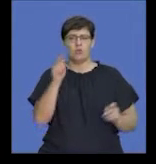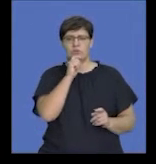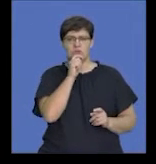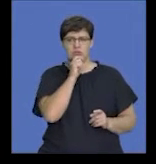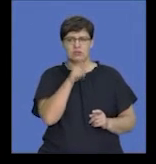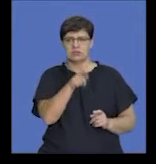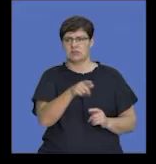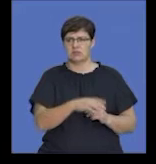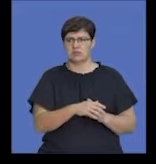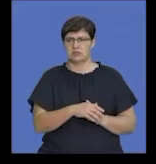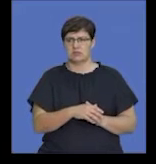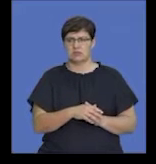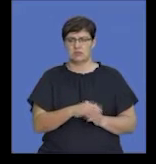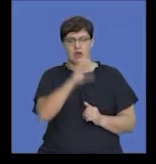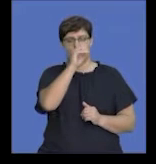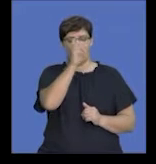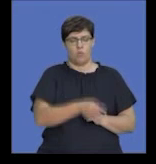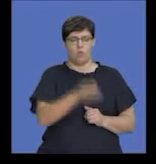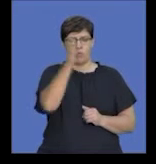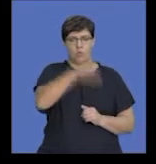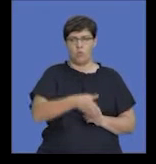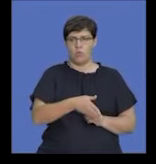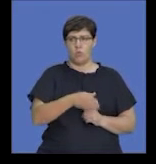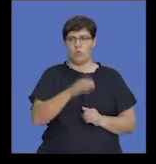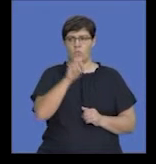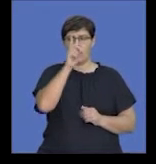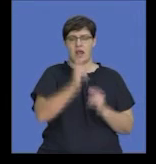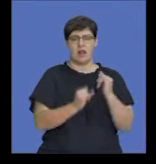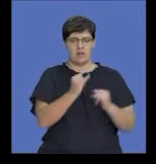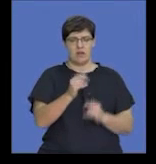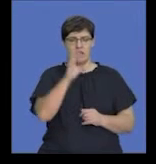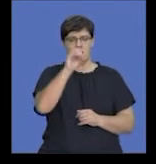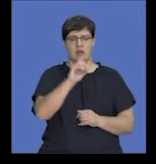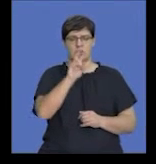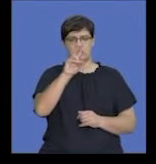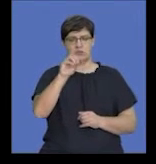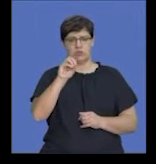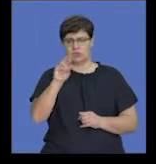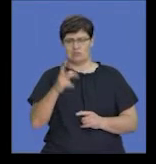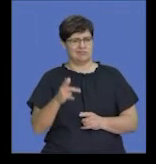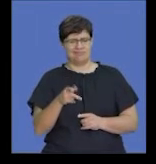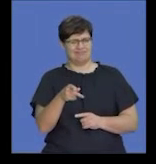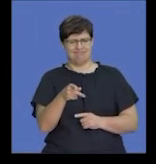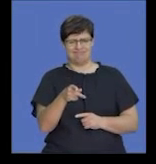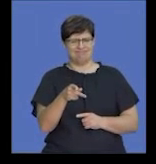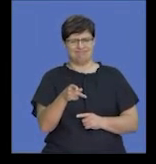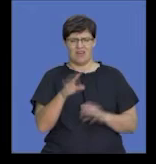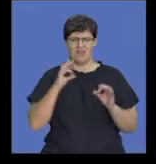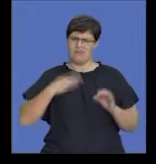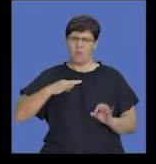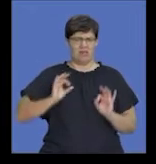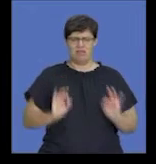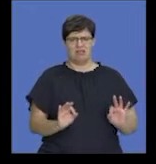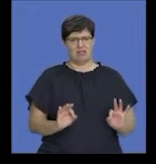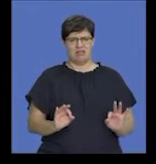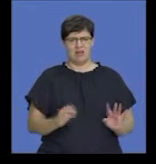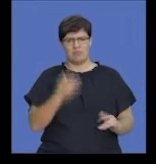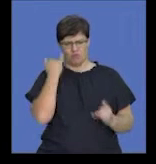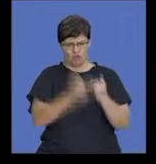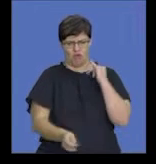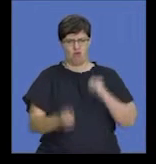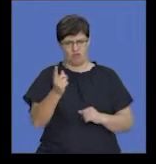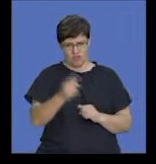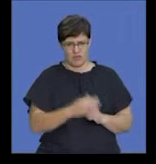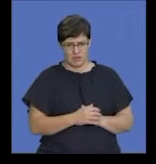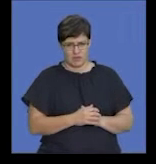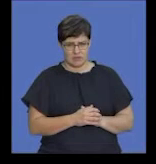this, as this is not formal writing practices. It would be regarded as informal and